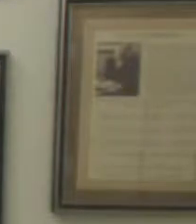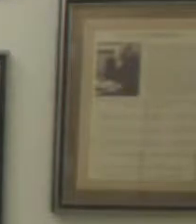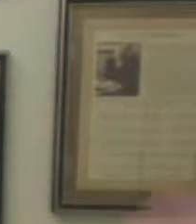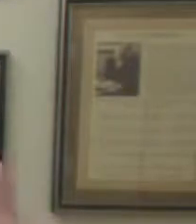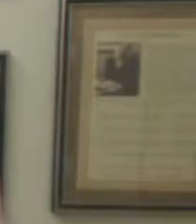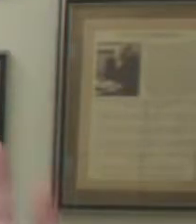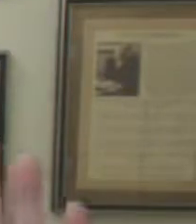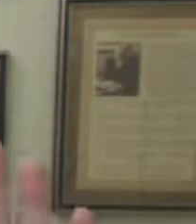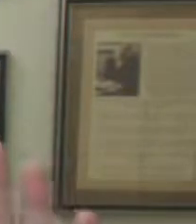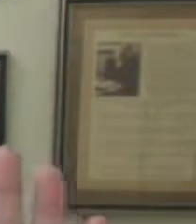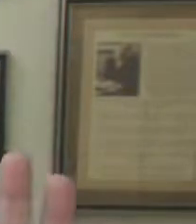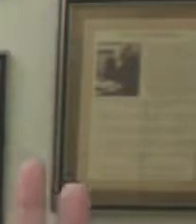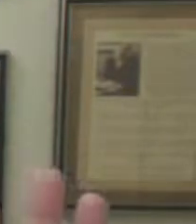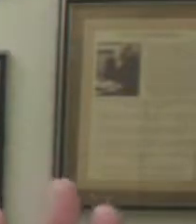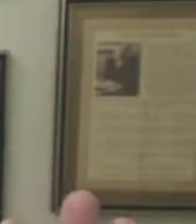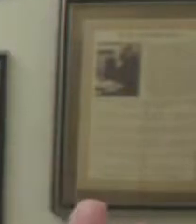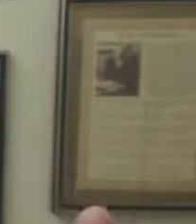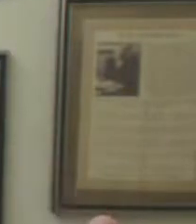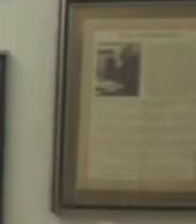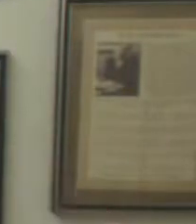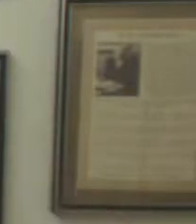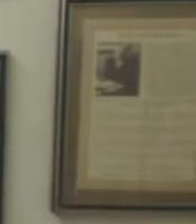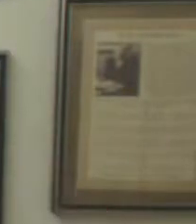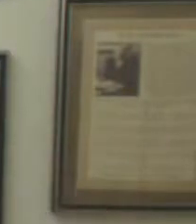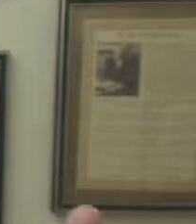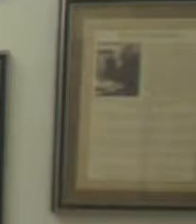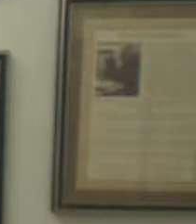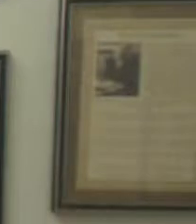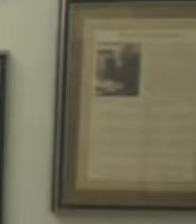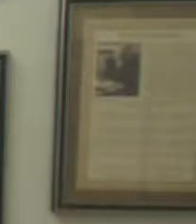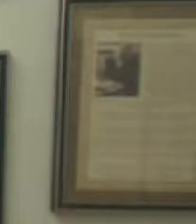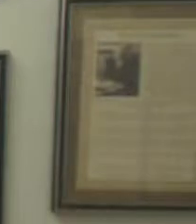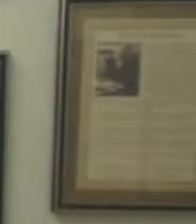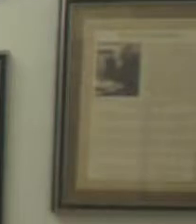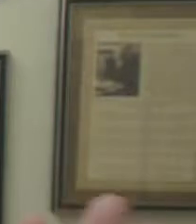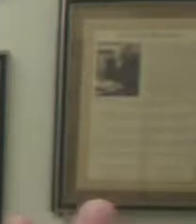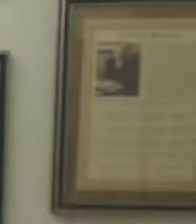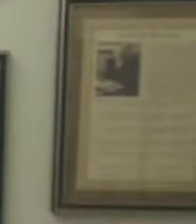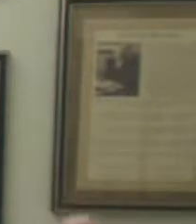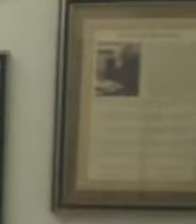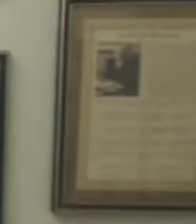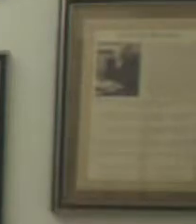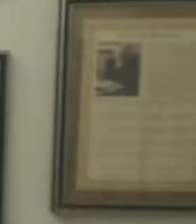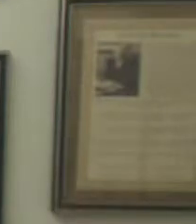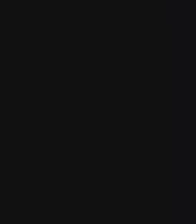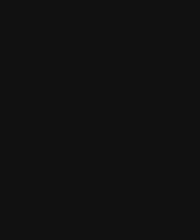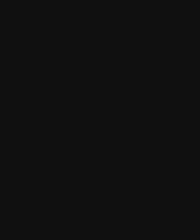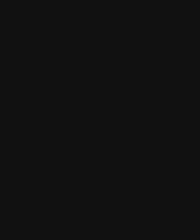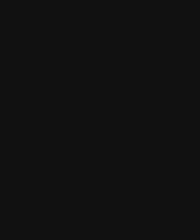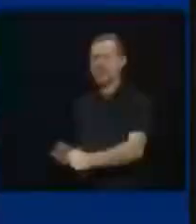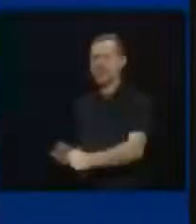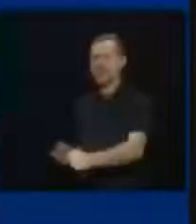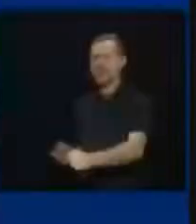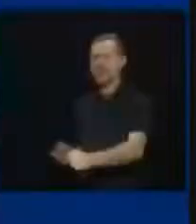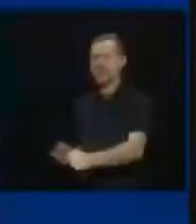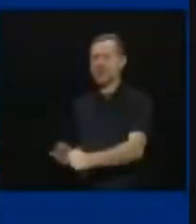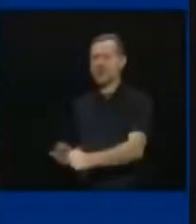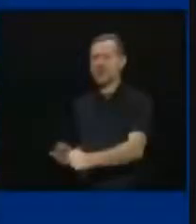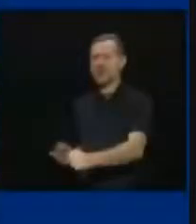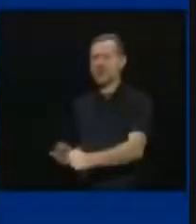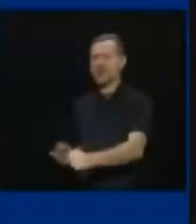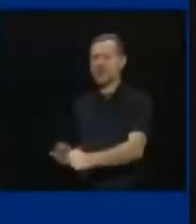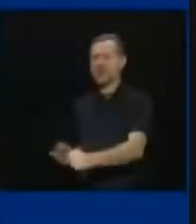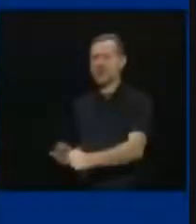end, right? Last piece, and I'll leave you guys alone. But last piece here, I think you'll enjoy this. A guy asks a question at the end. She comes back to answer the